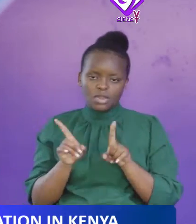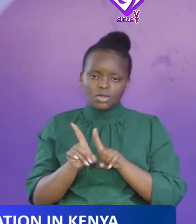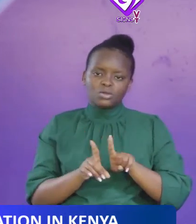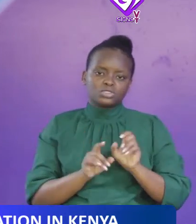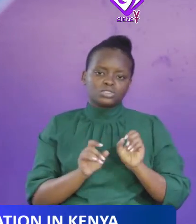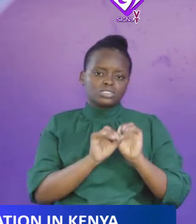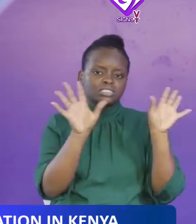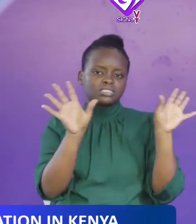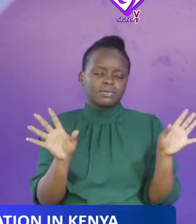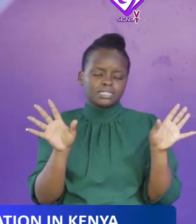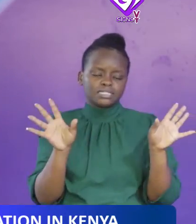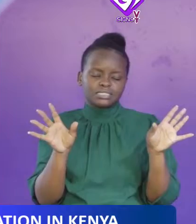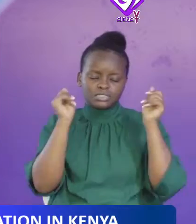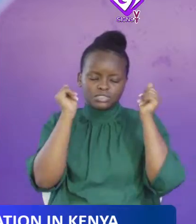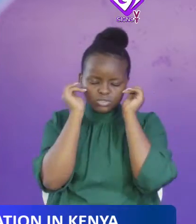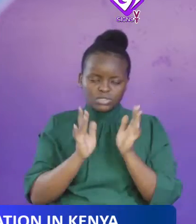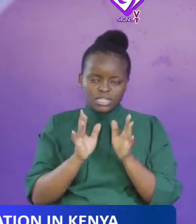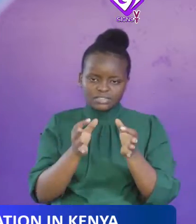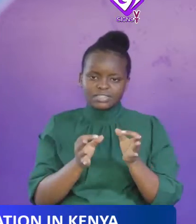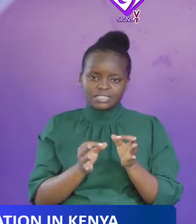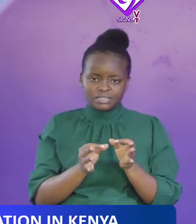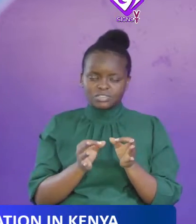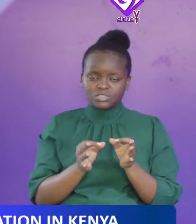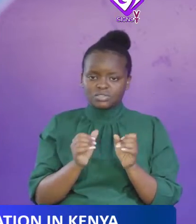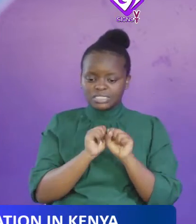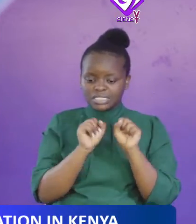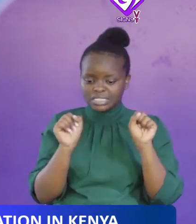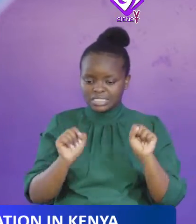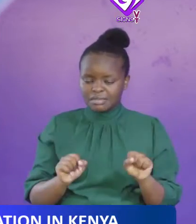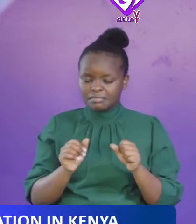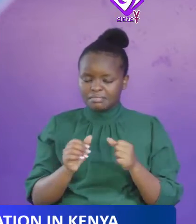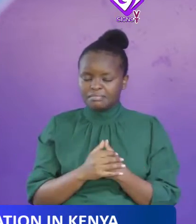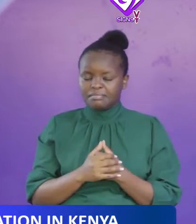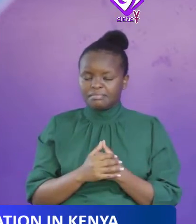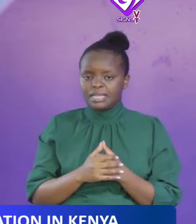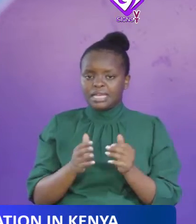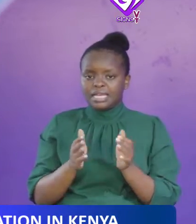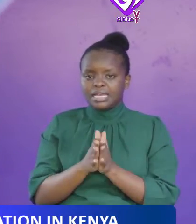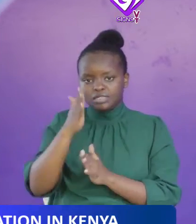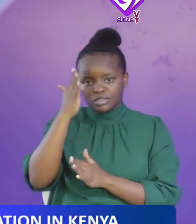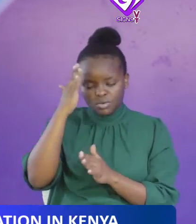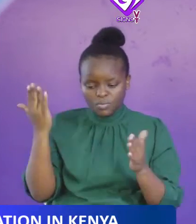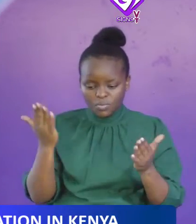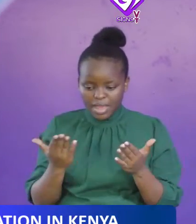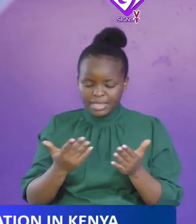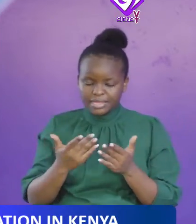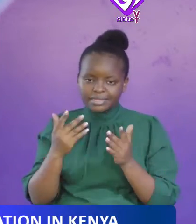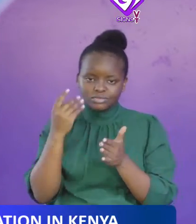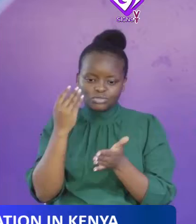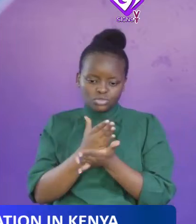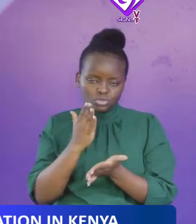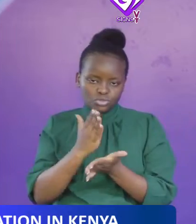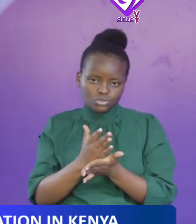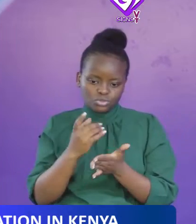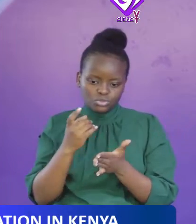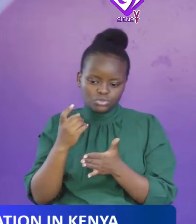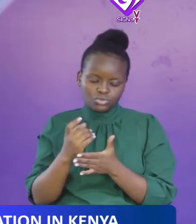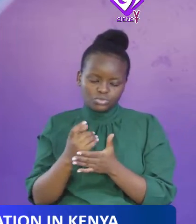student financial systems, that's something else that has killed us. And know where the real price before you sign